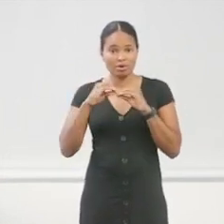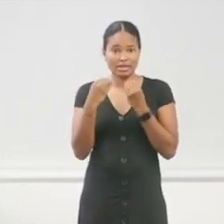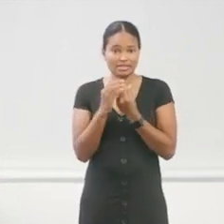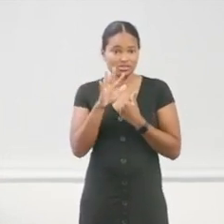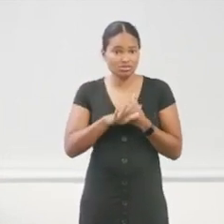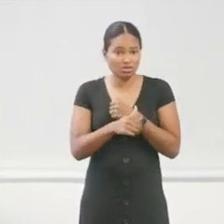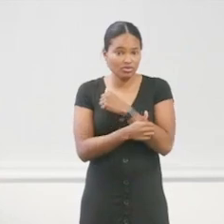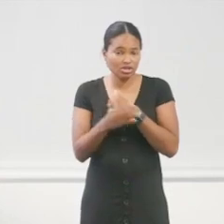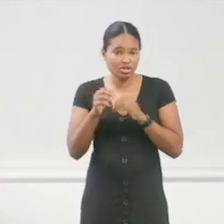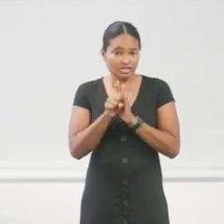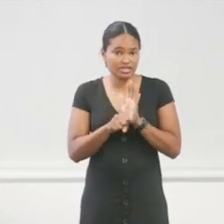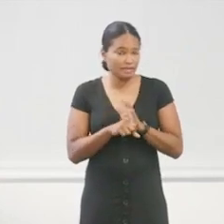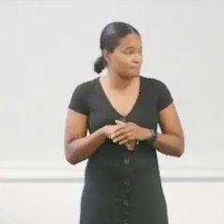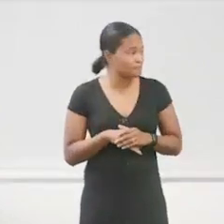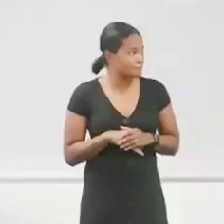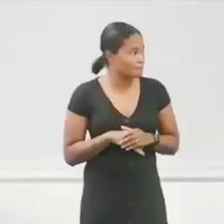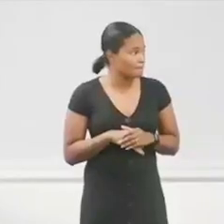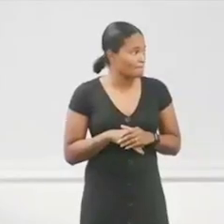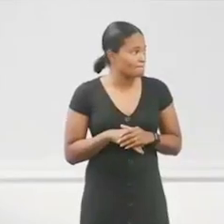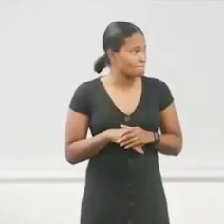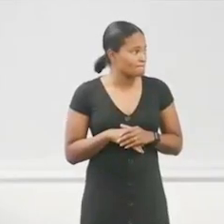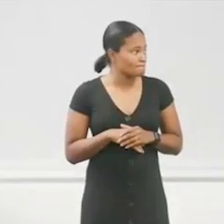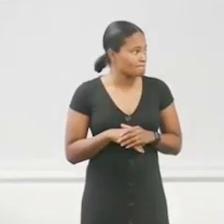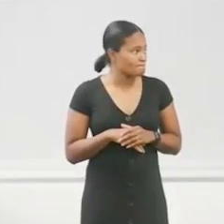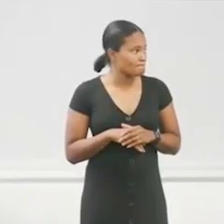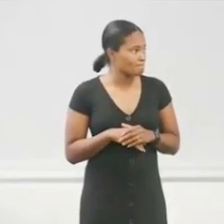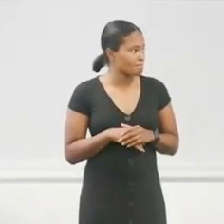and private sector? I'll just say that